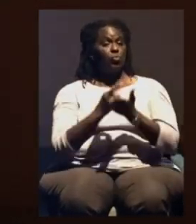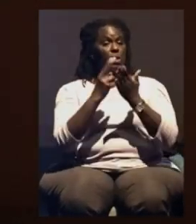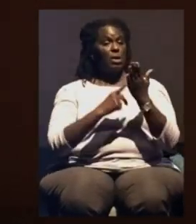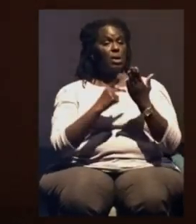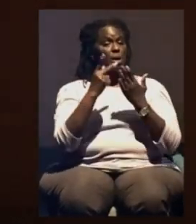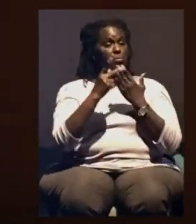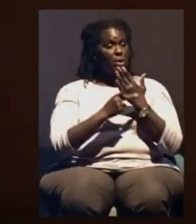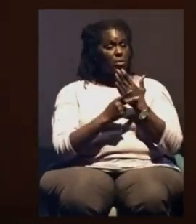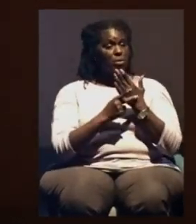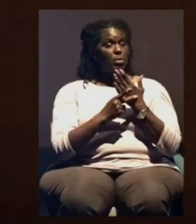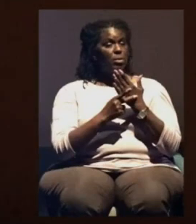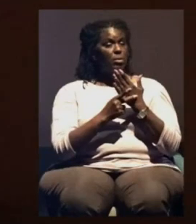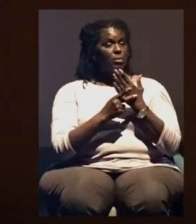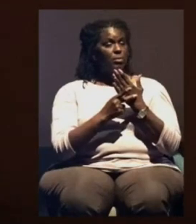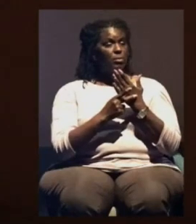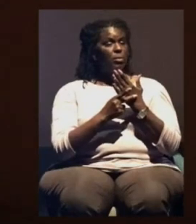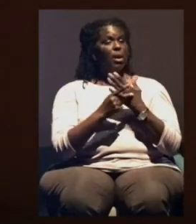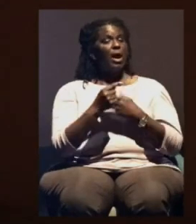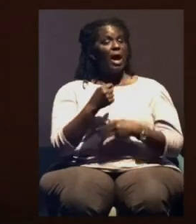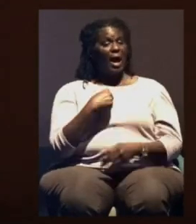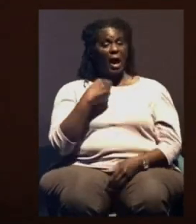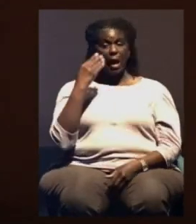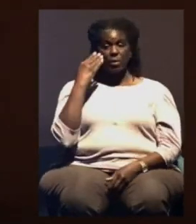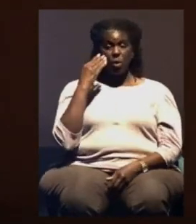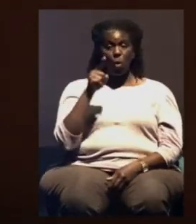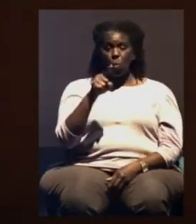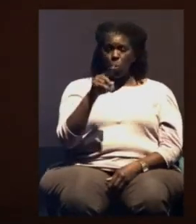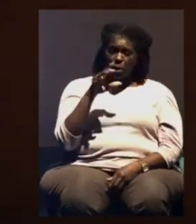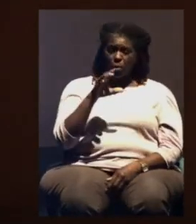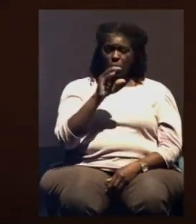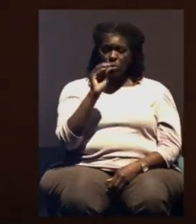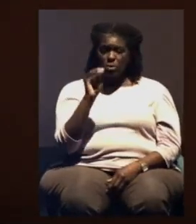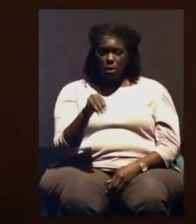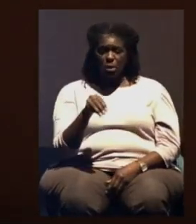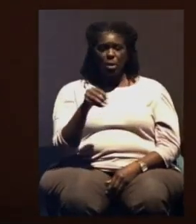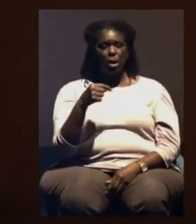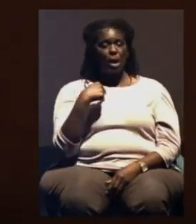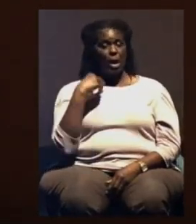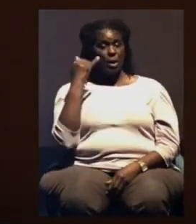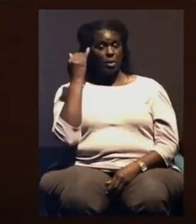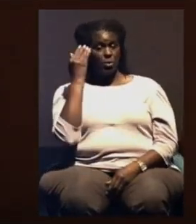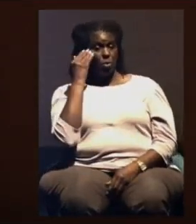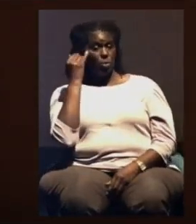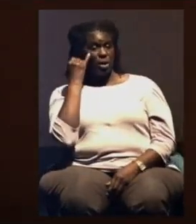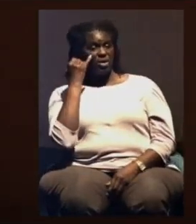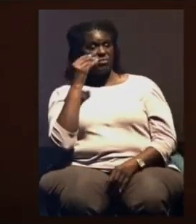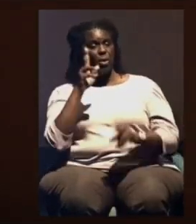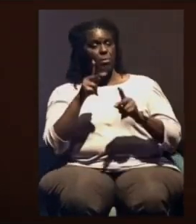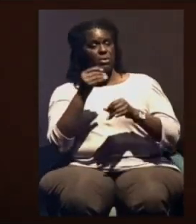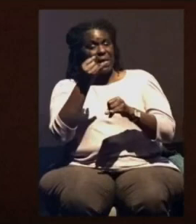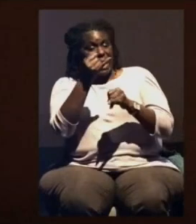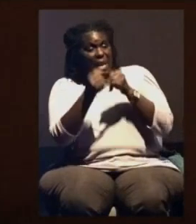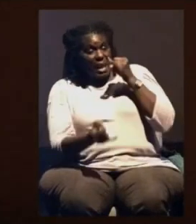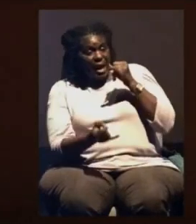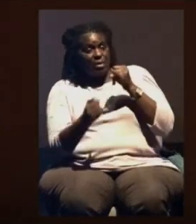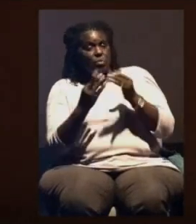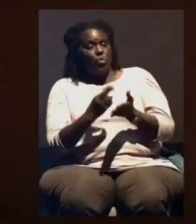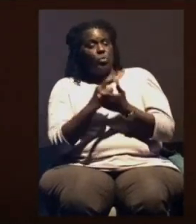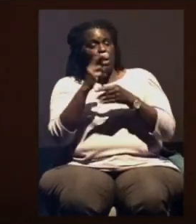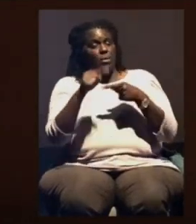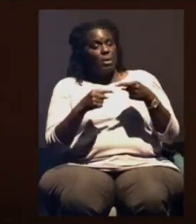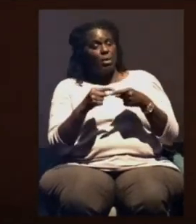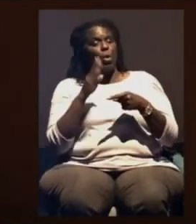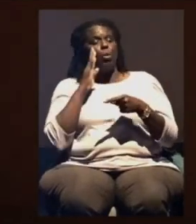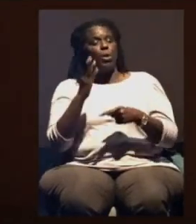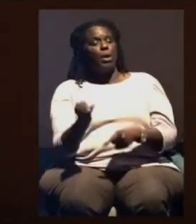that I've gotten to the point where I can tell with 100% certainty whether someone's in their last rehab cycle or whether they're going